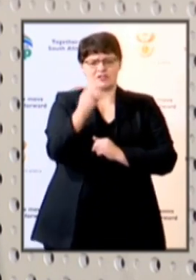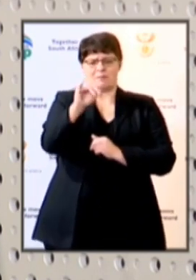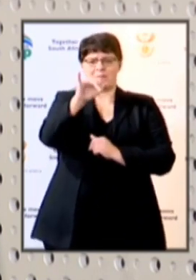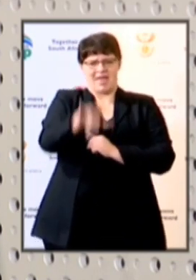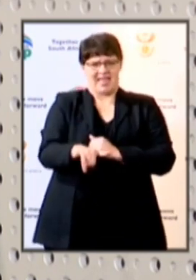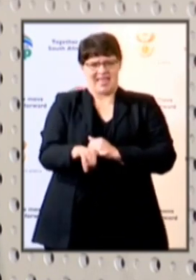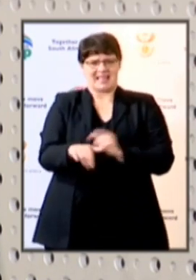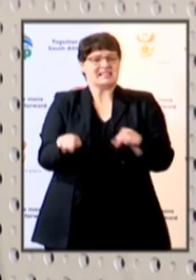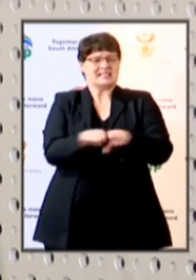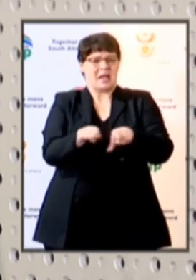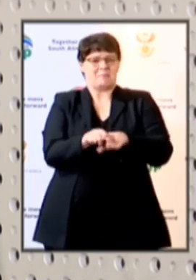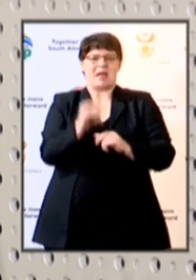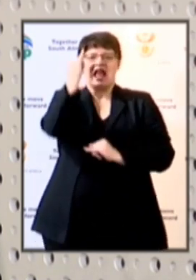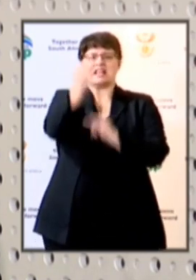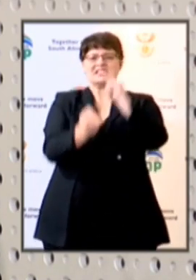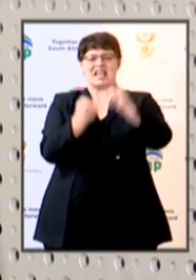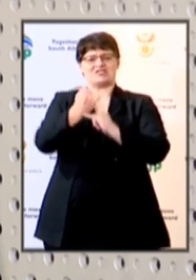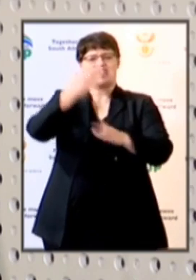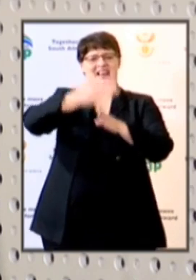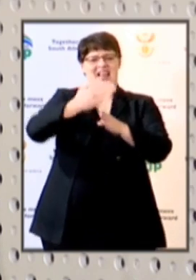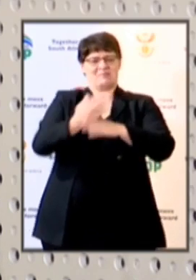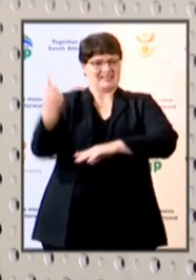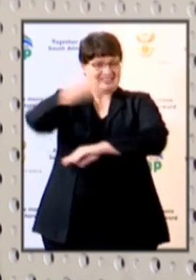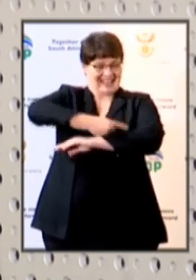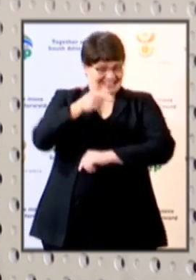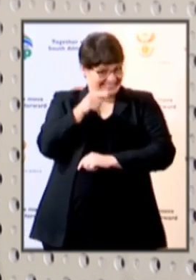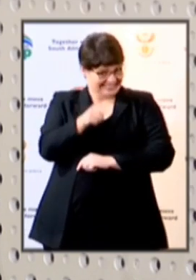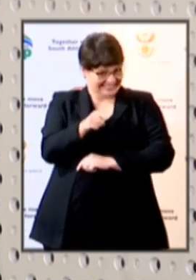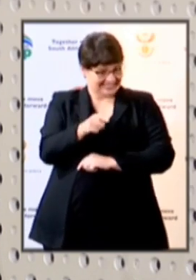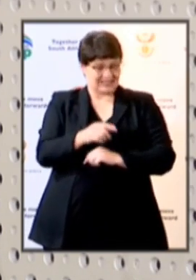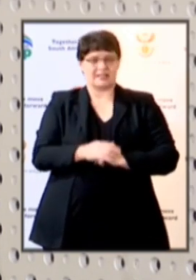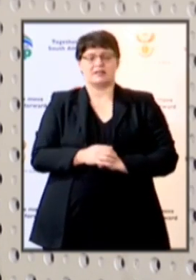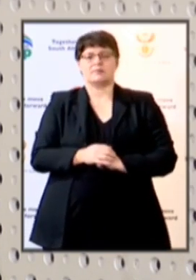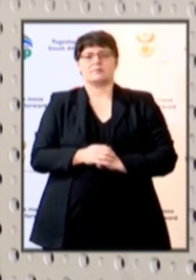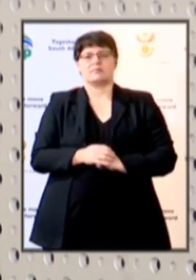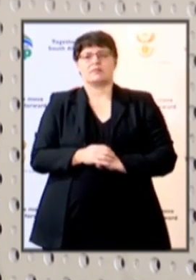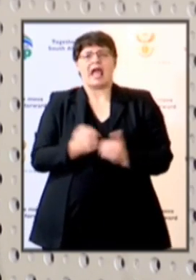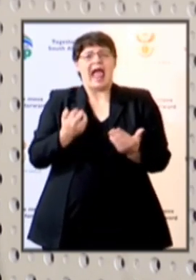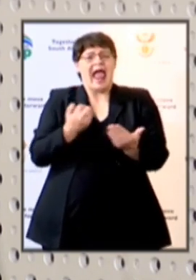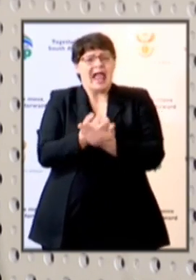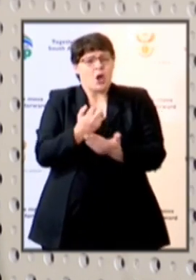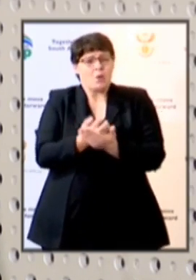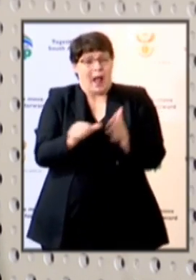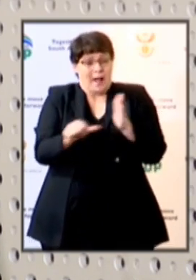Labour Day, is about restarting core parts of the economy.